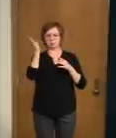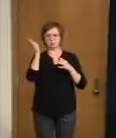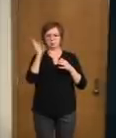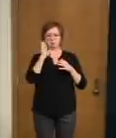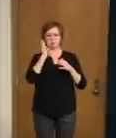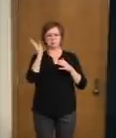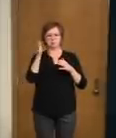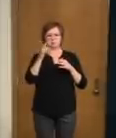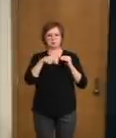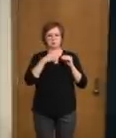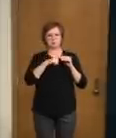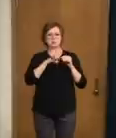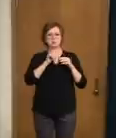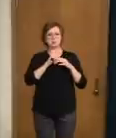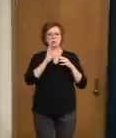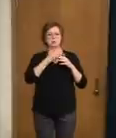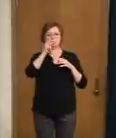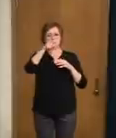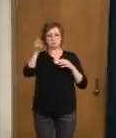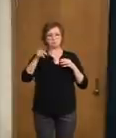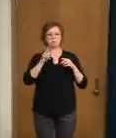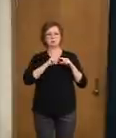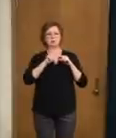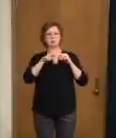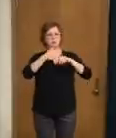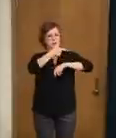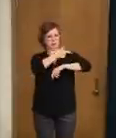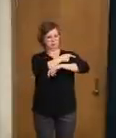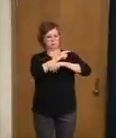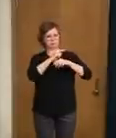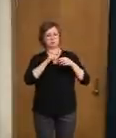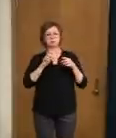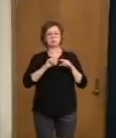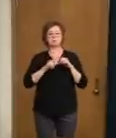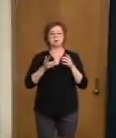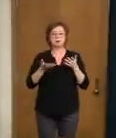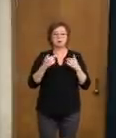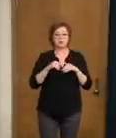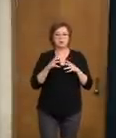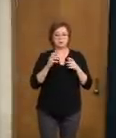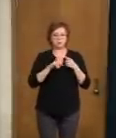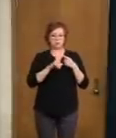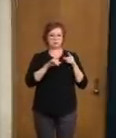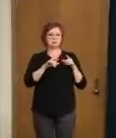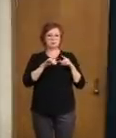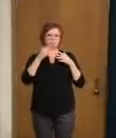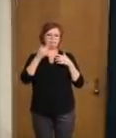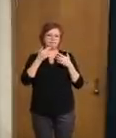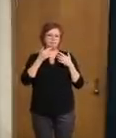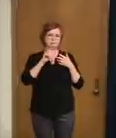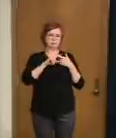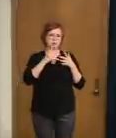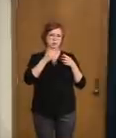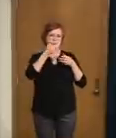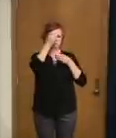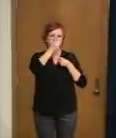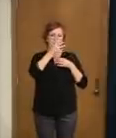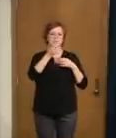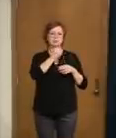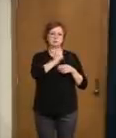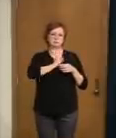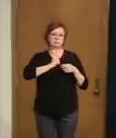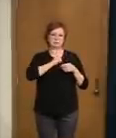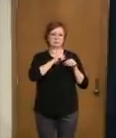COVID immunization campaign and our delivery plan. Sadly and sincerely, like Dr. Shahab, I'd like to also acknowledge the loved ones, friends, and family